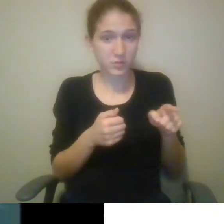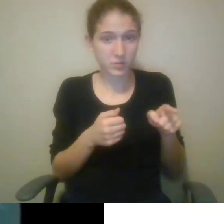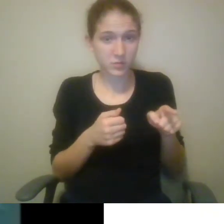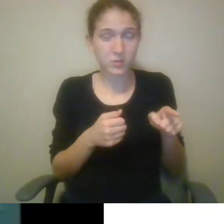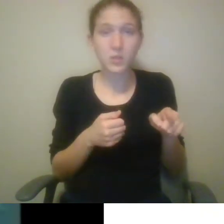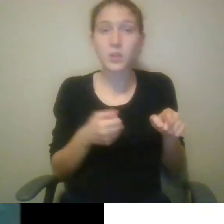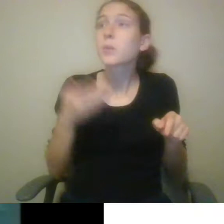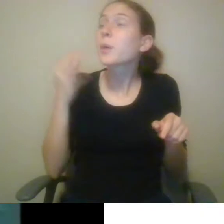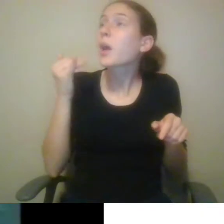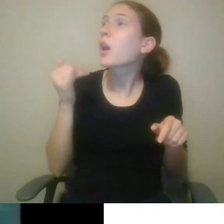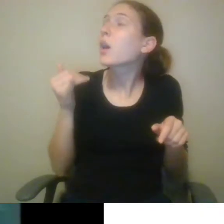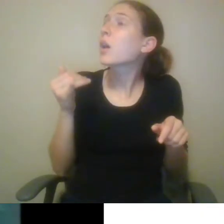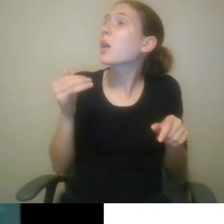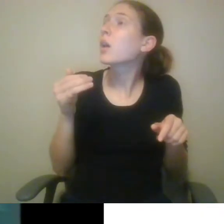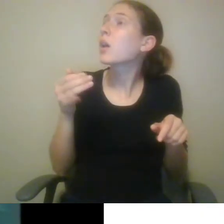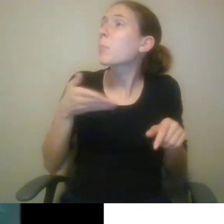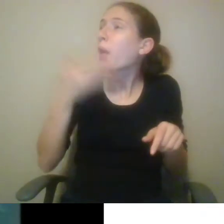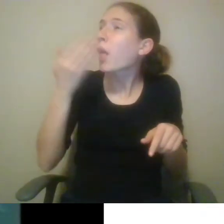Sarah?